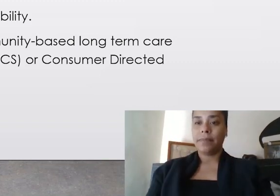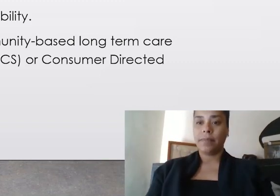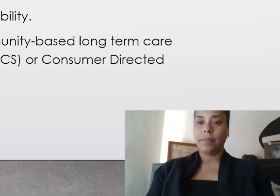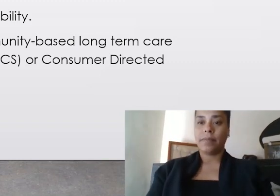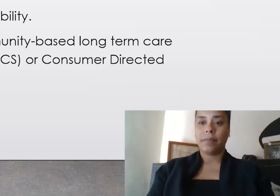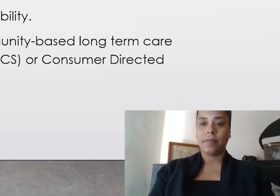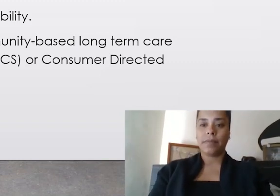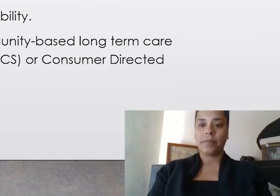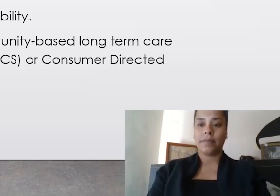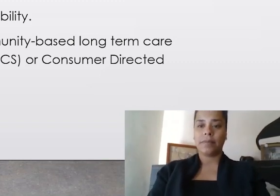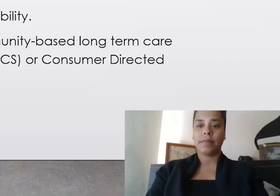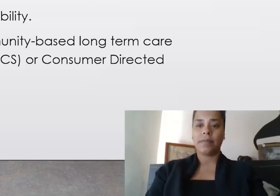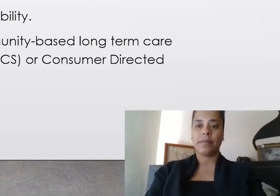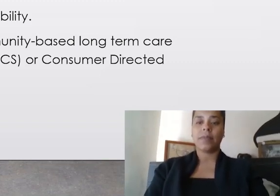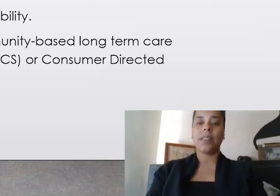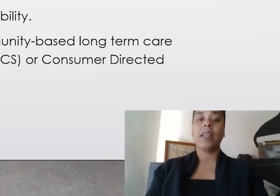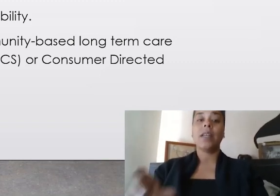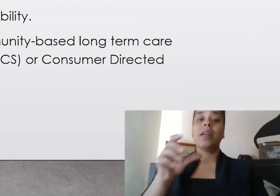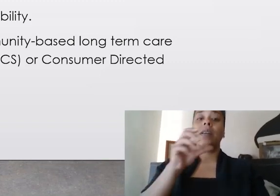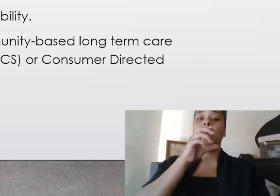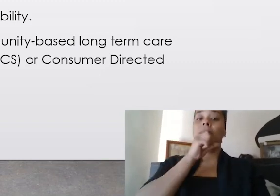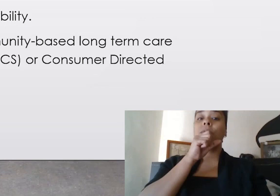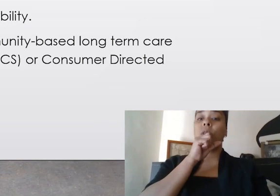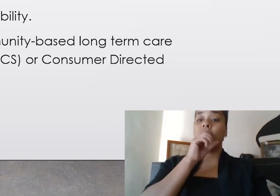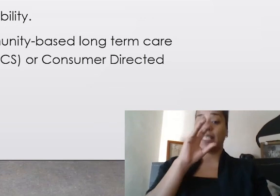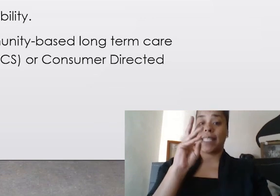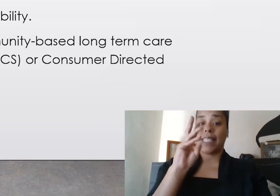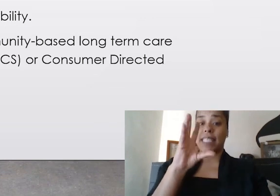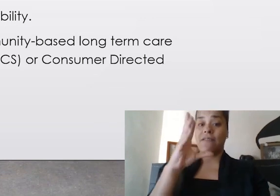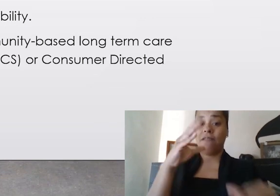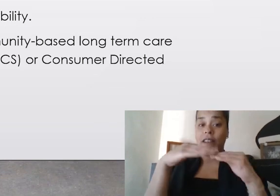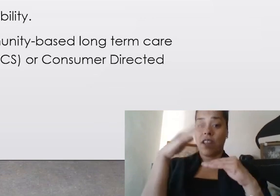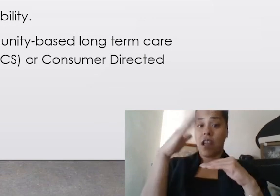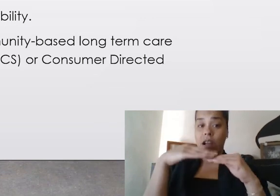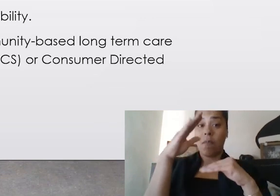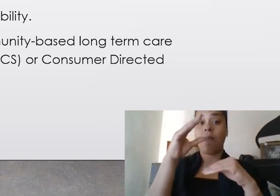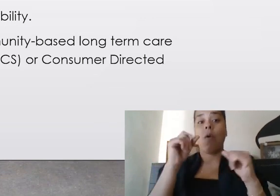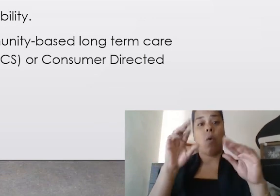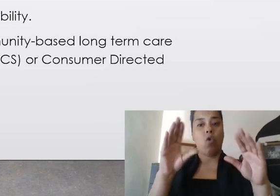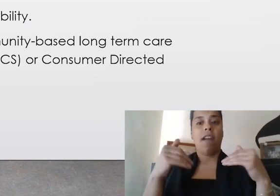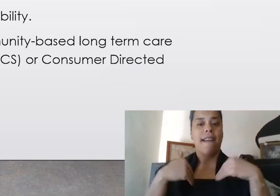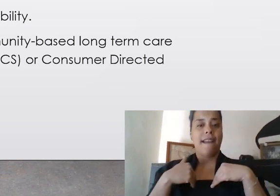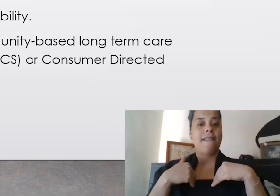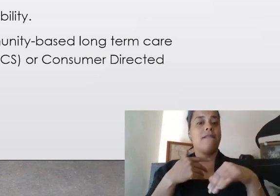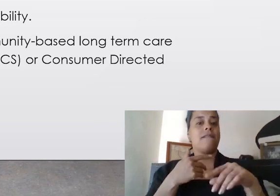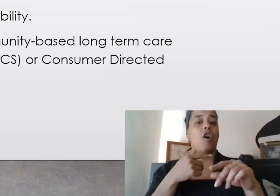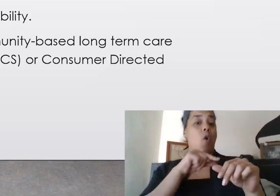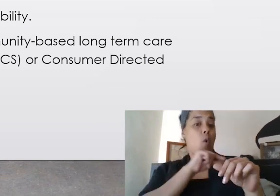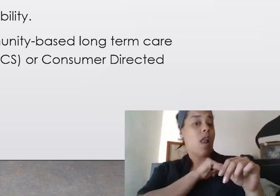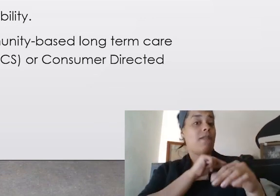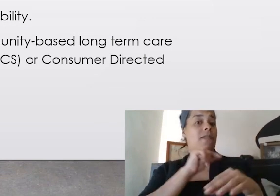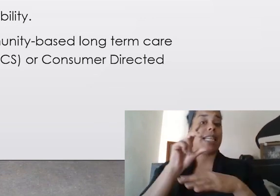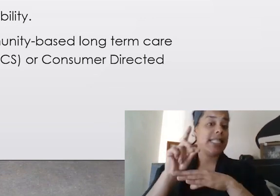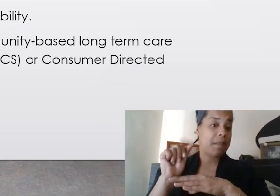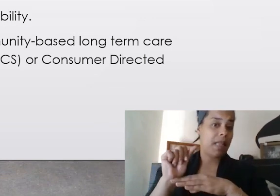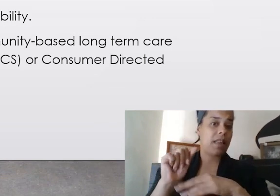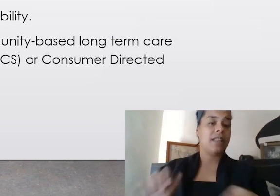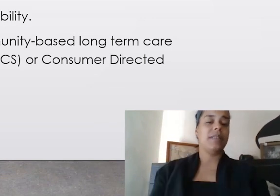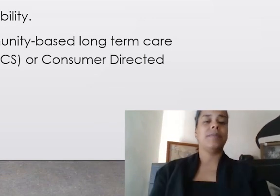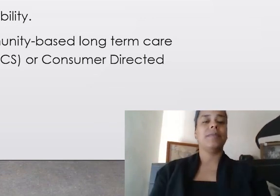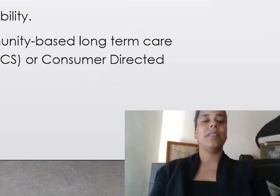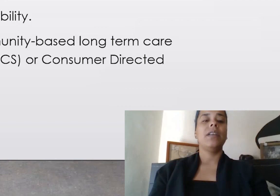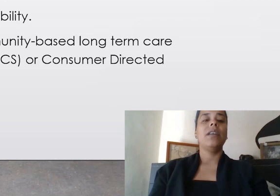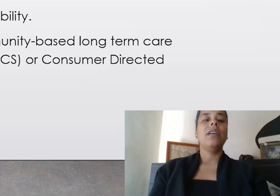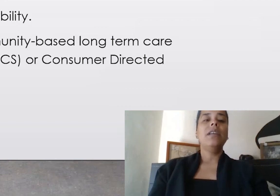are between the ages of 65 or older or have a qualifying disability. You are receiving